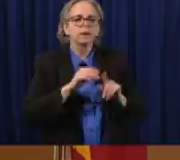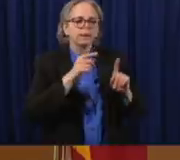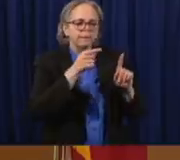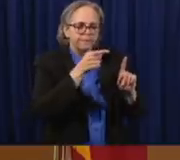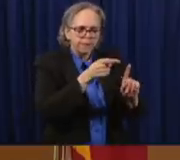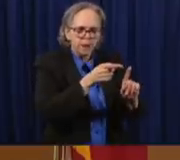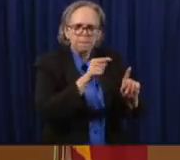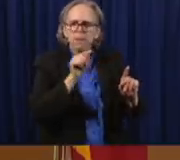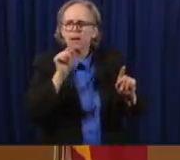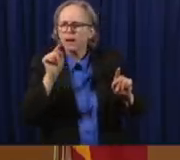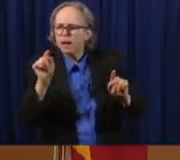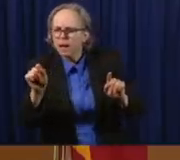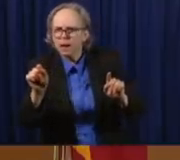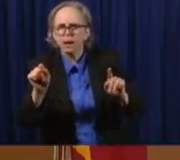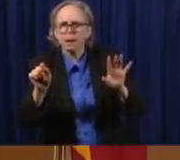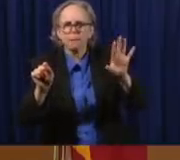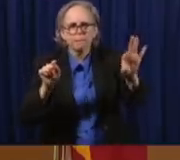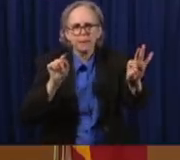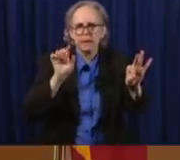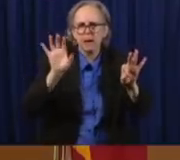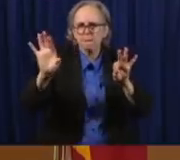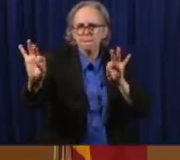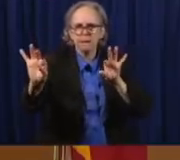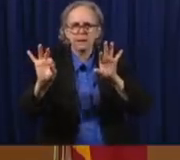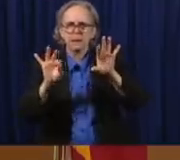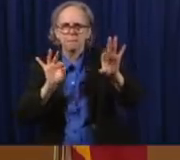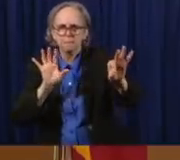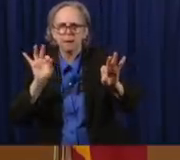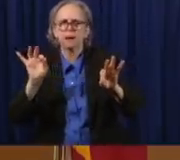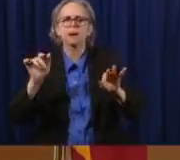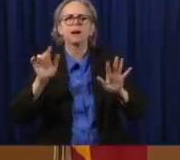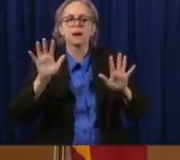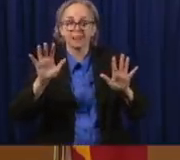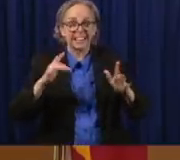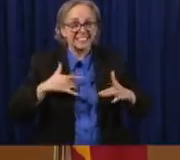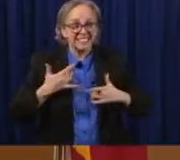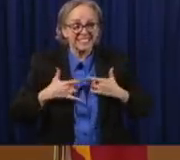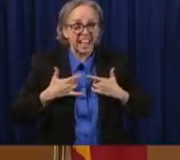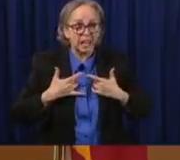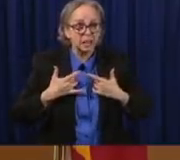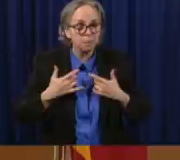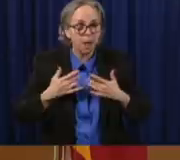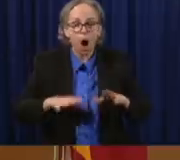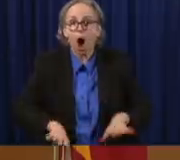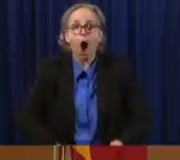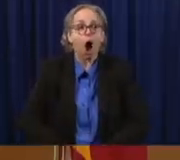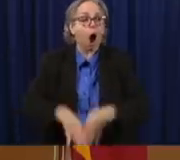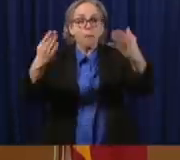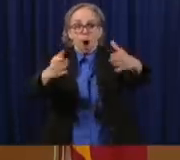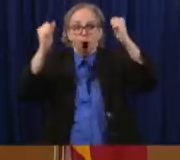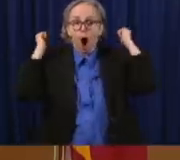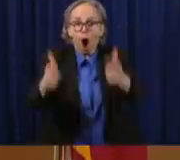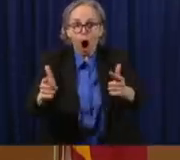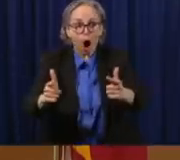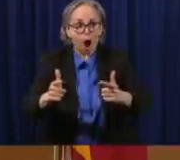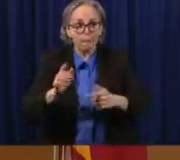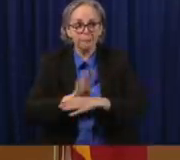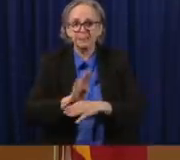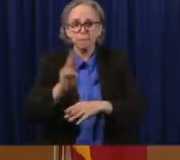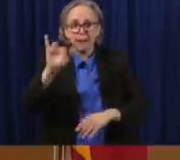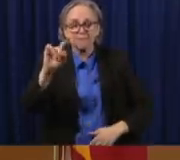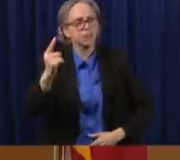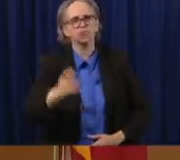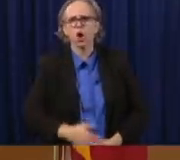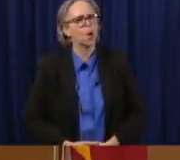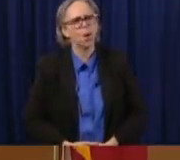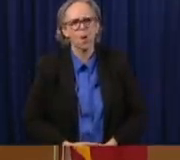it, but we're excited about being able to do it. So May 1 is the date. It's not that we're reopening the state in that